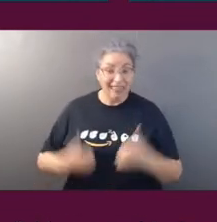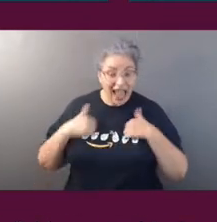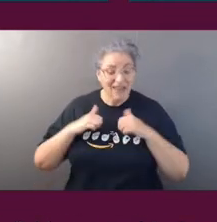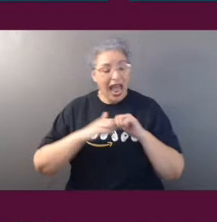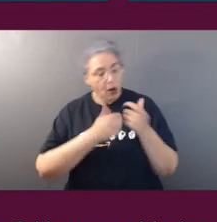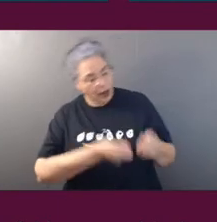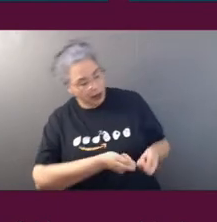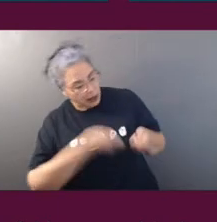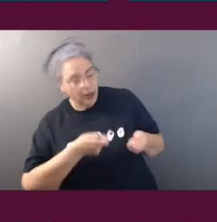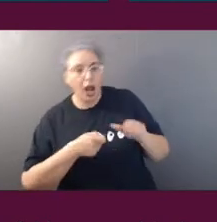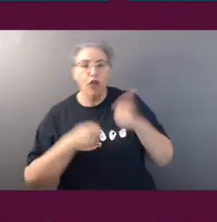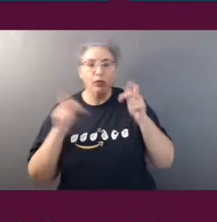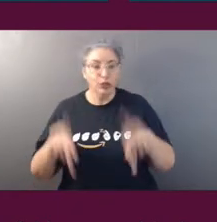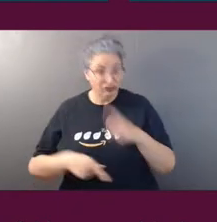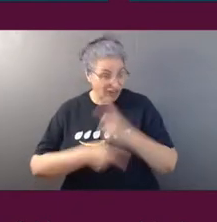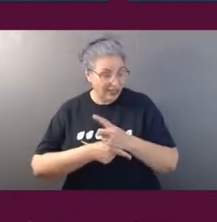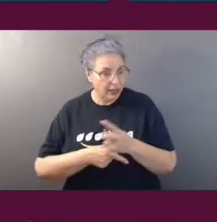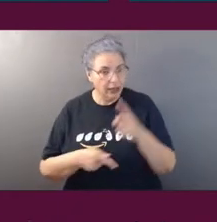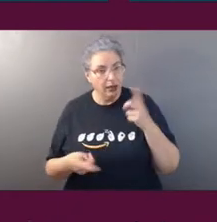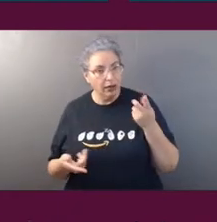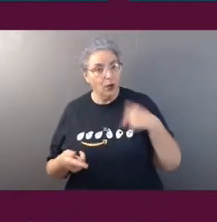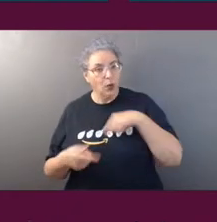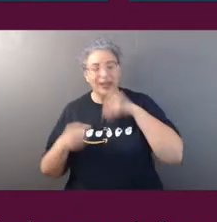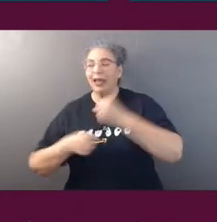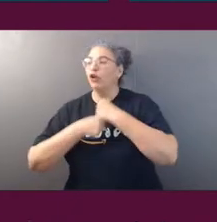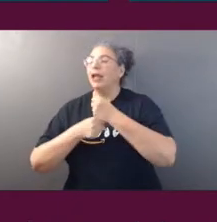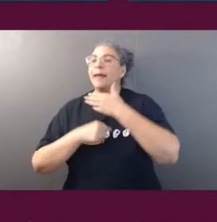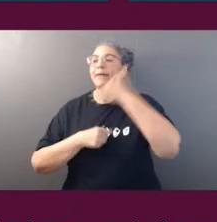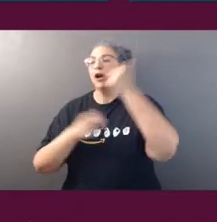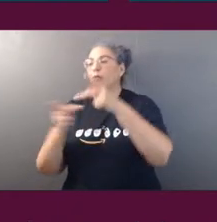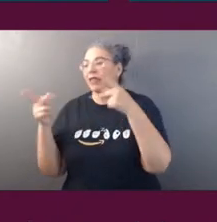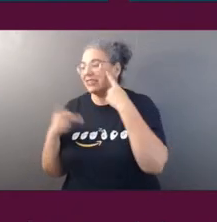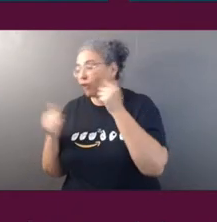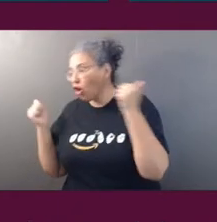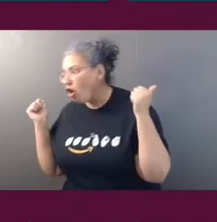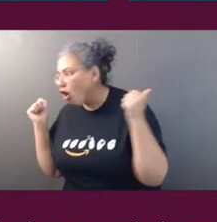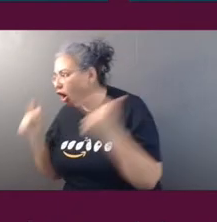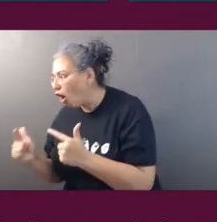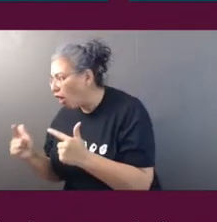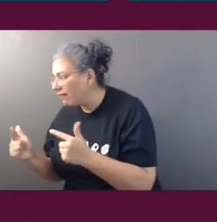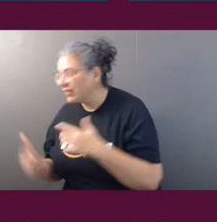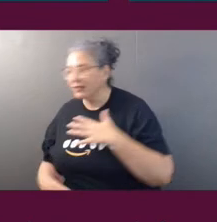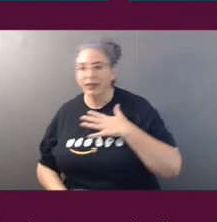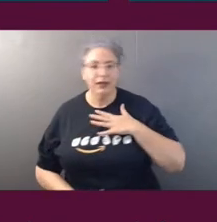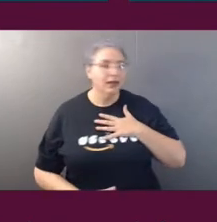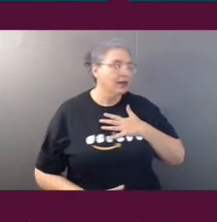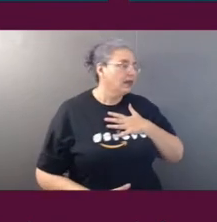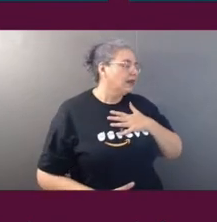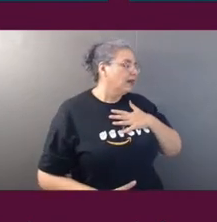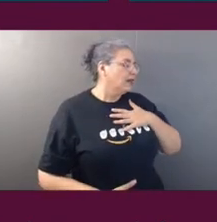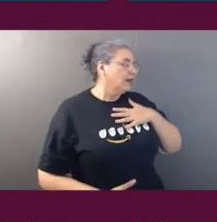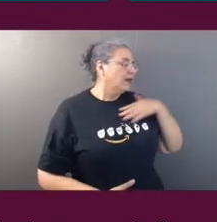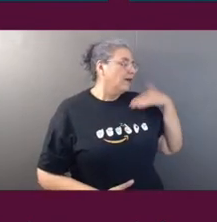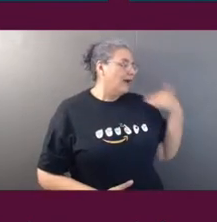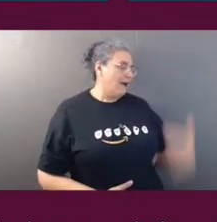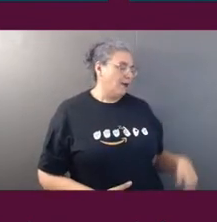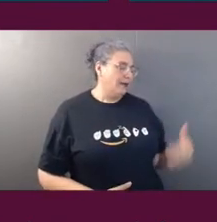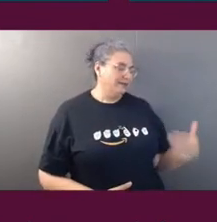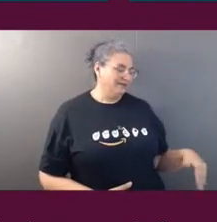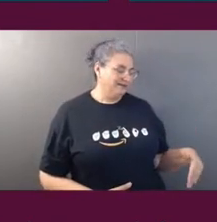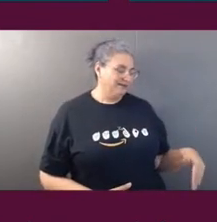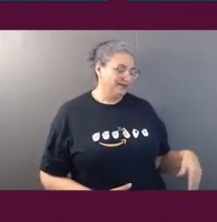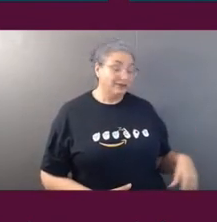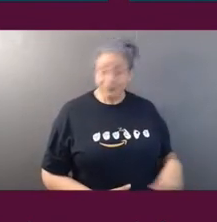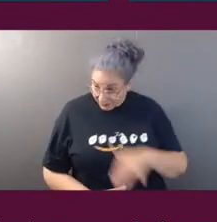in whatever, then we're going to create a better place for all of us. And there is still so much work